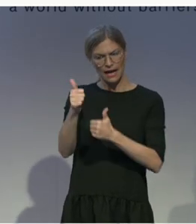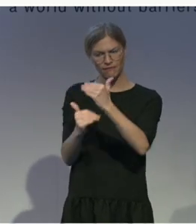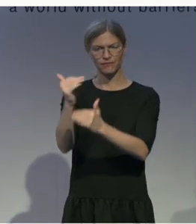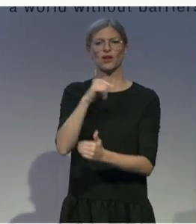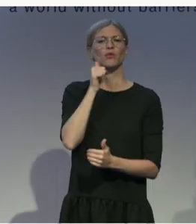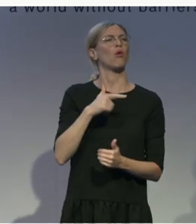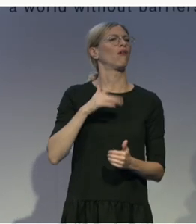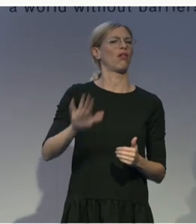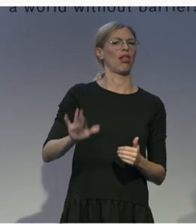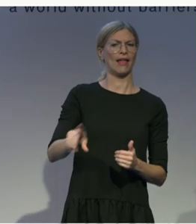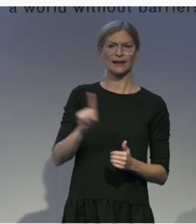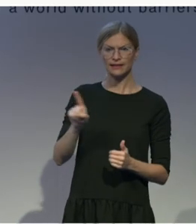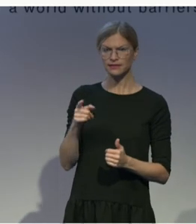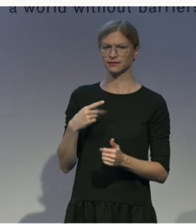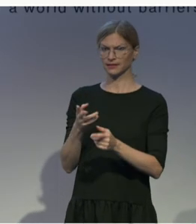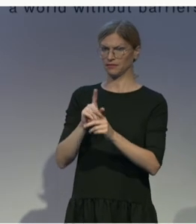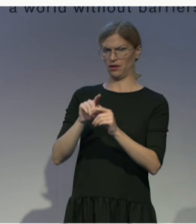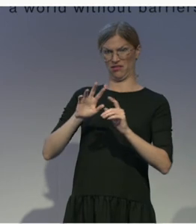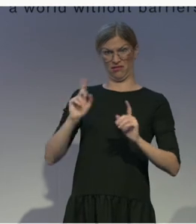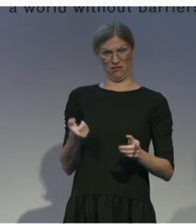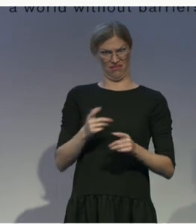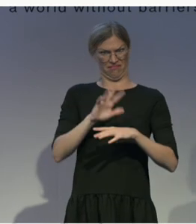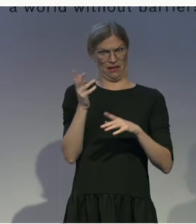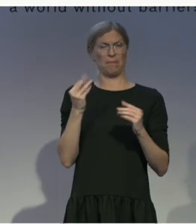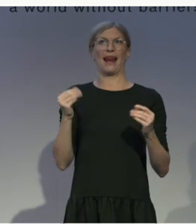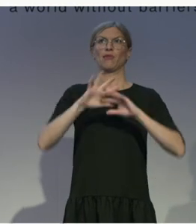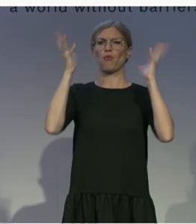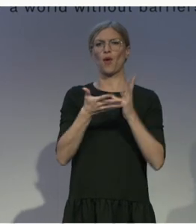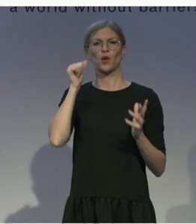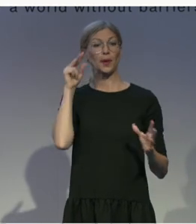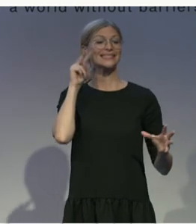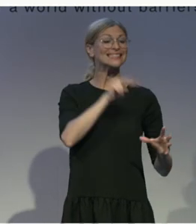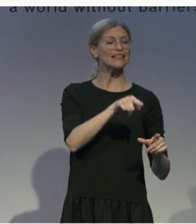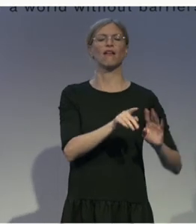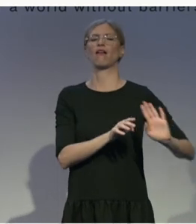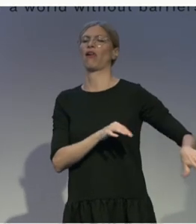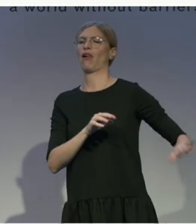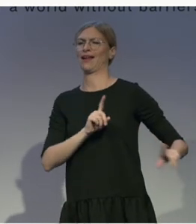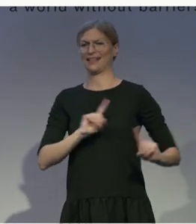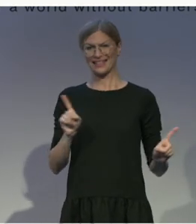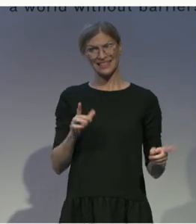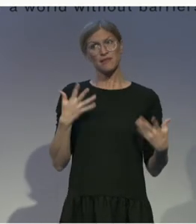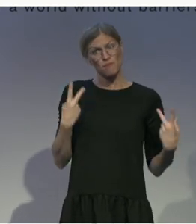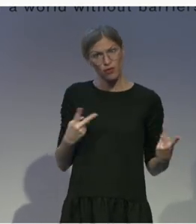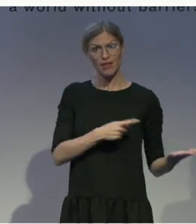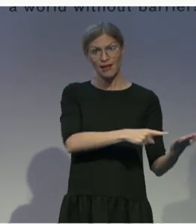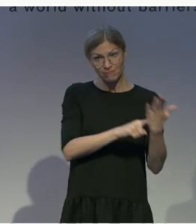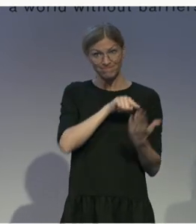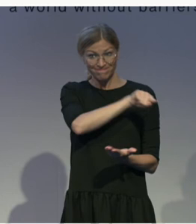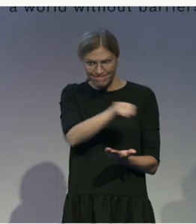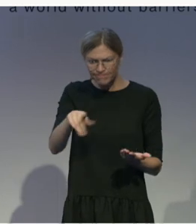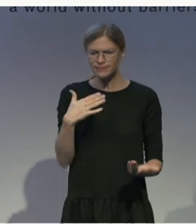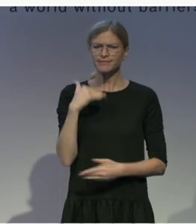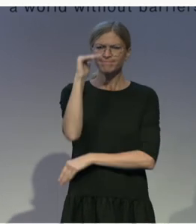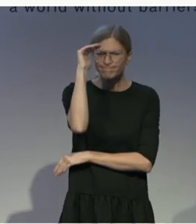in Ecuador, but particularly there. So it is about being heard, being seen, and being included. And what